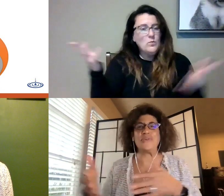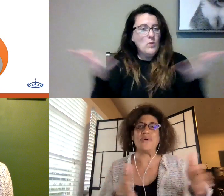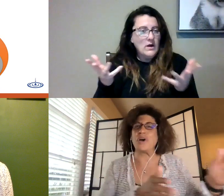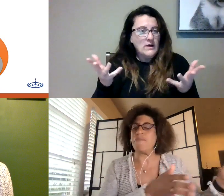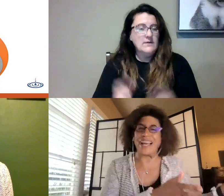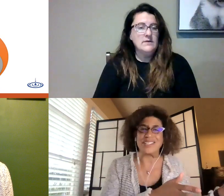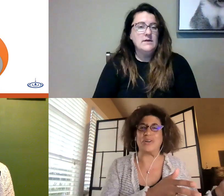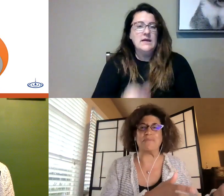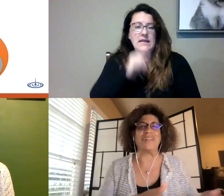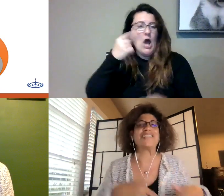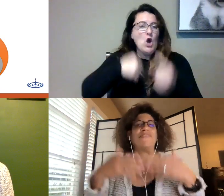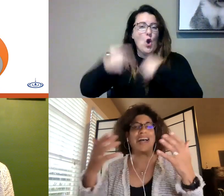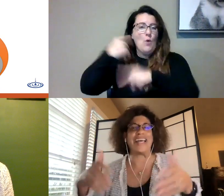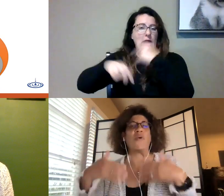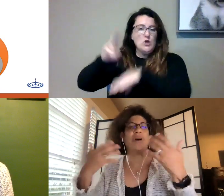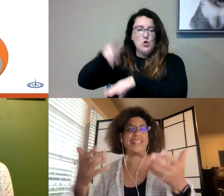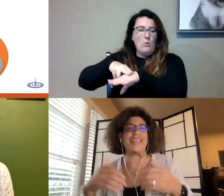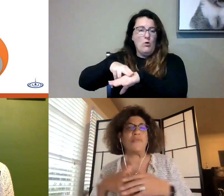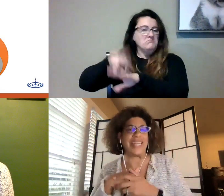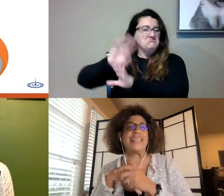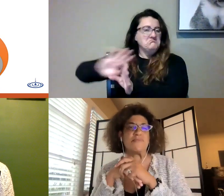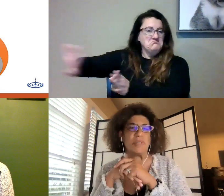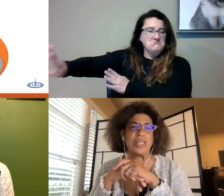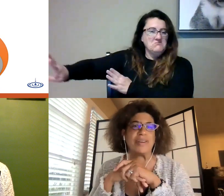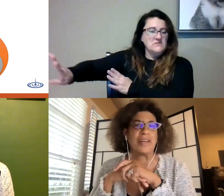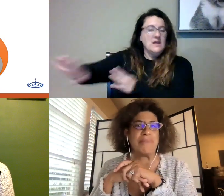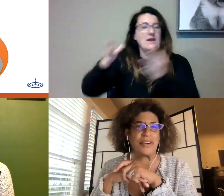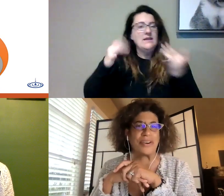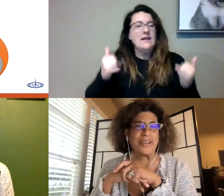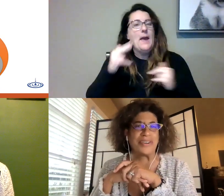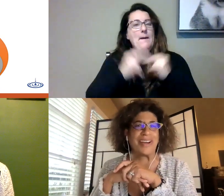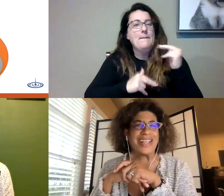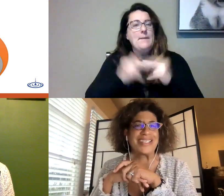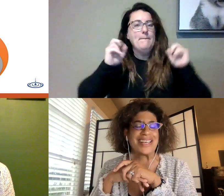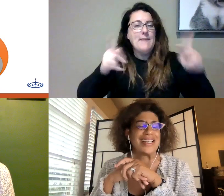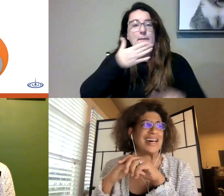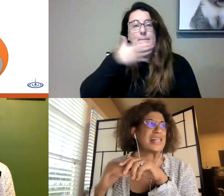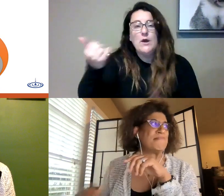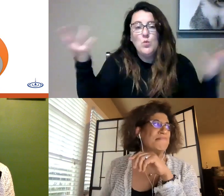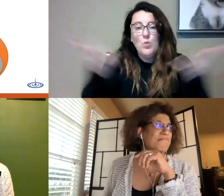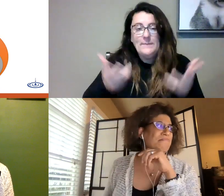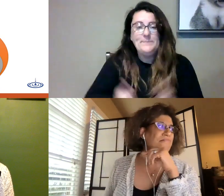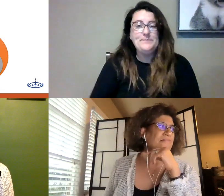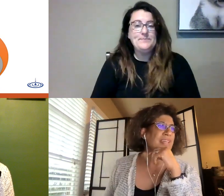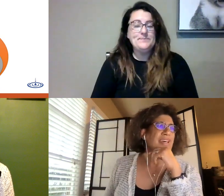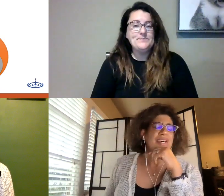not go back to normal. Let's find out what is building better, right?